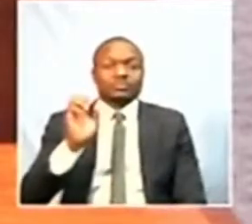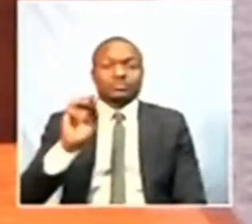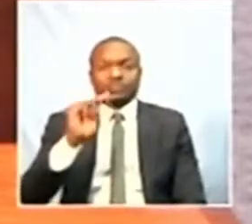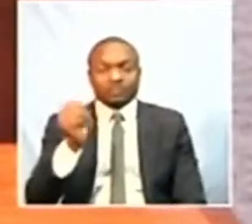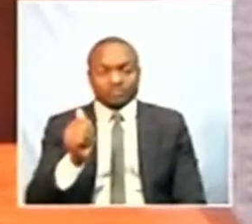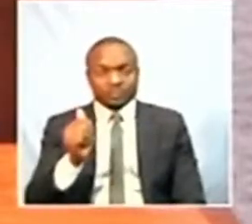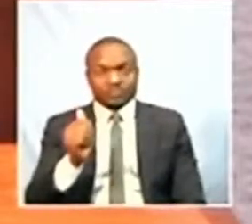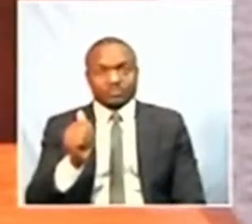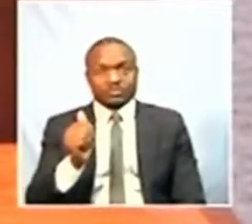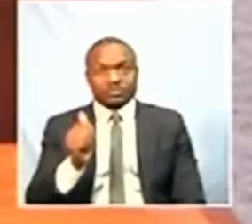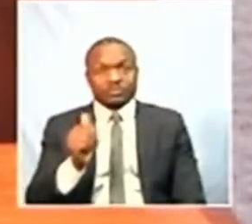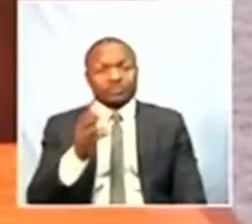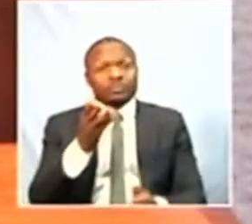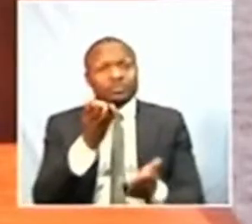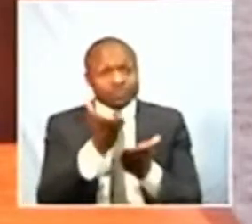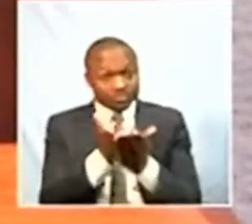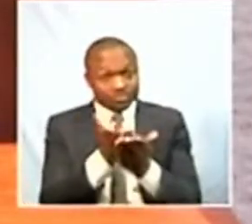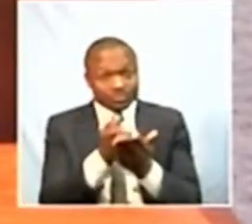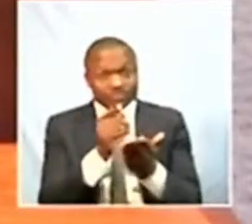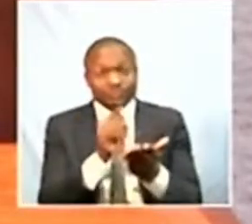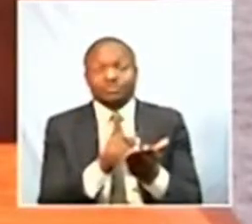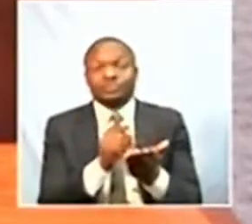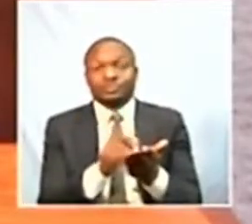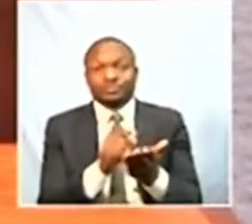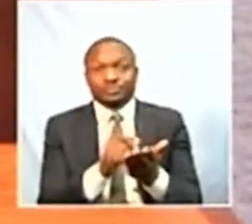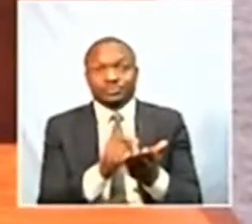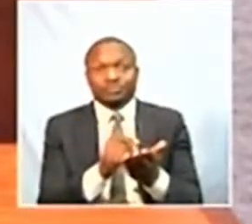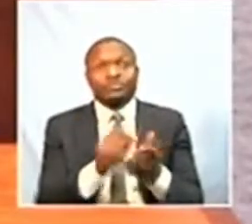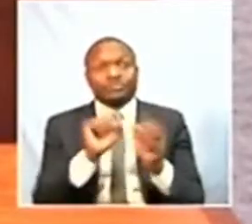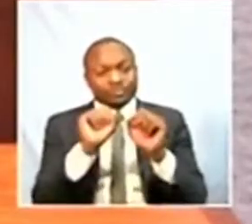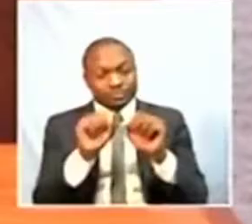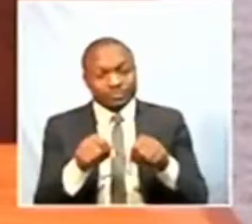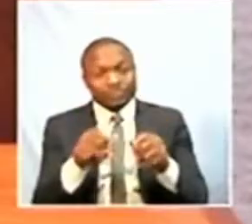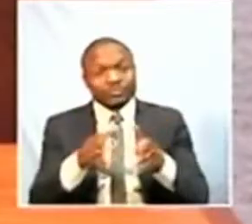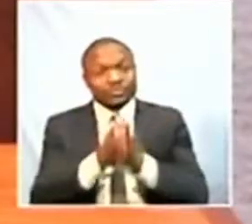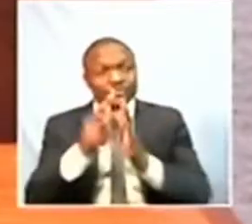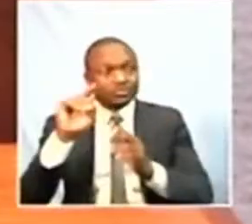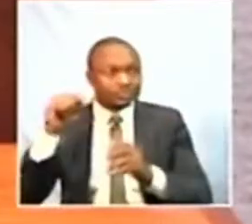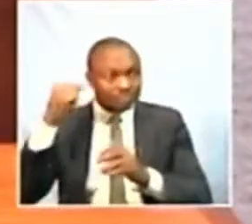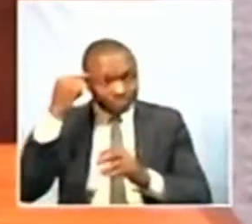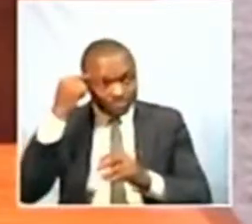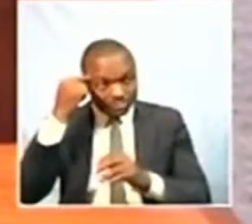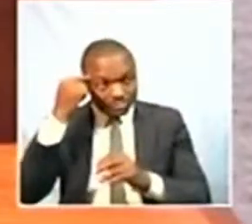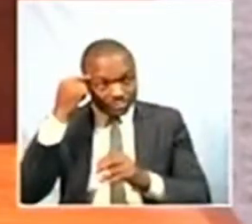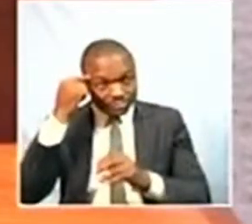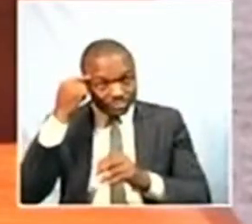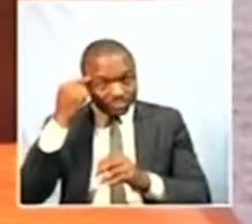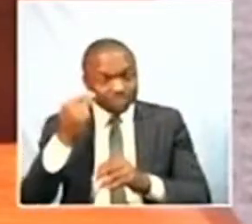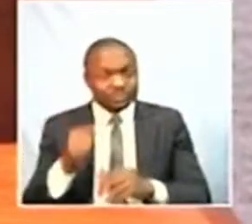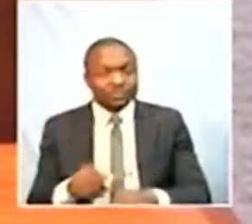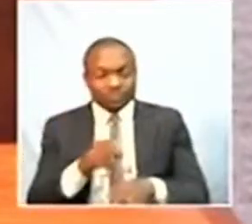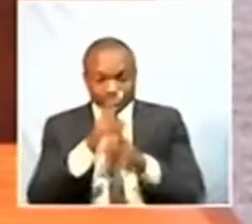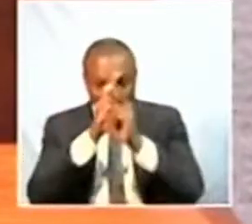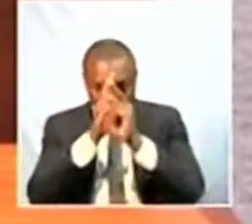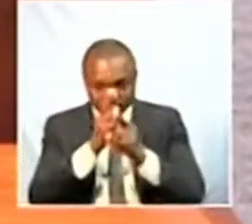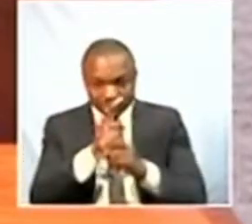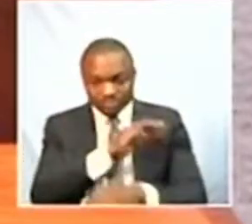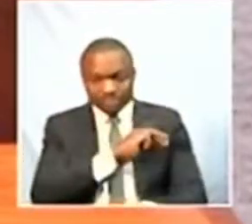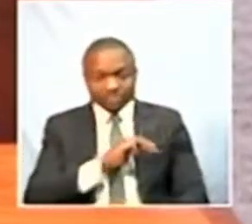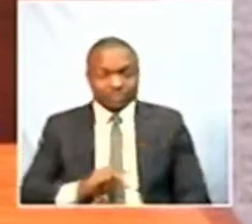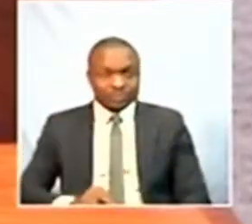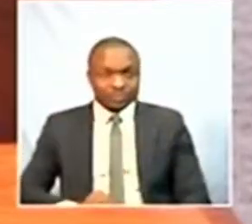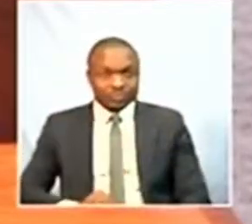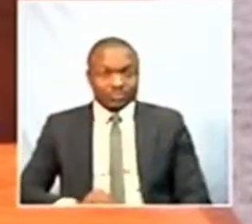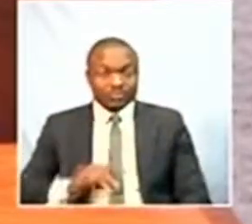constituency. As the motion already stated earlier, I can urge the government by investing... Honorable member, be a